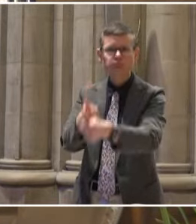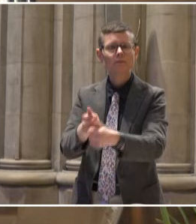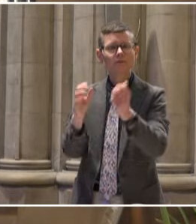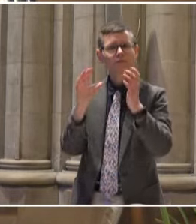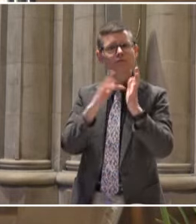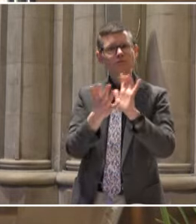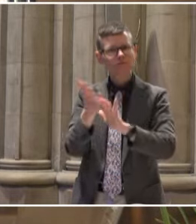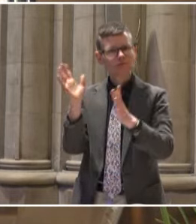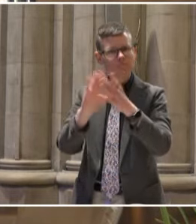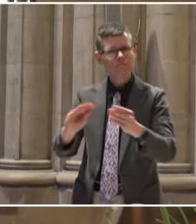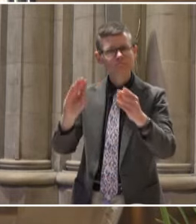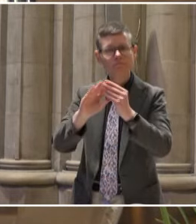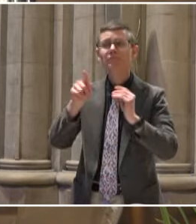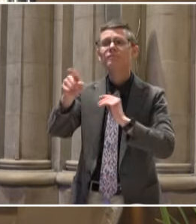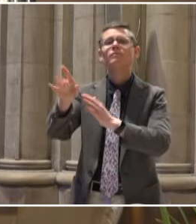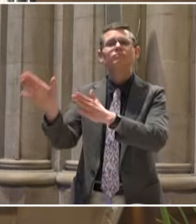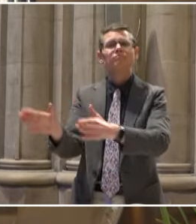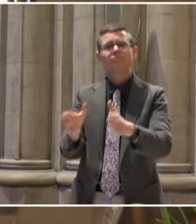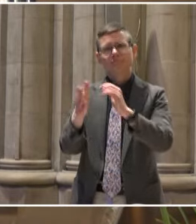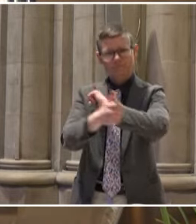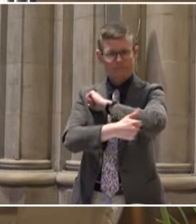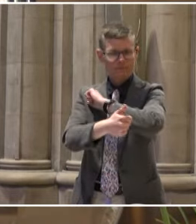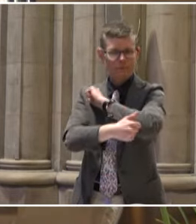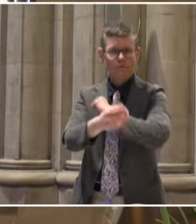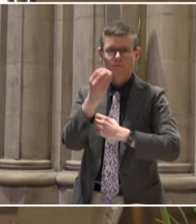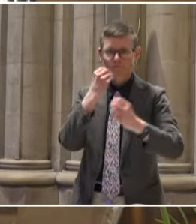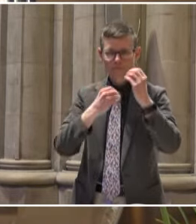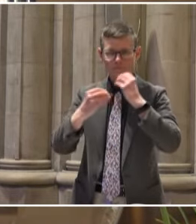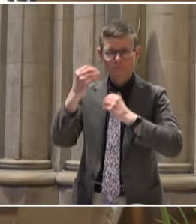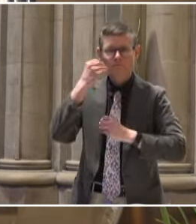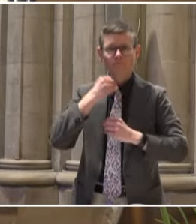and they prepared the Passover meal.